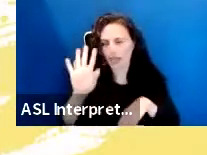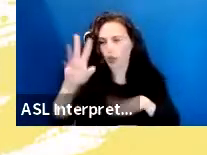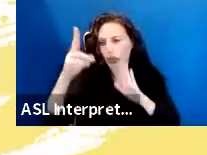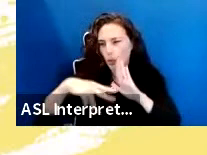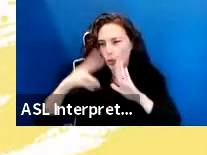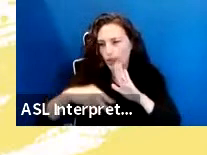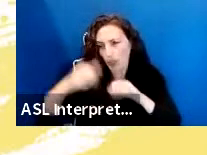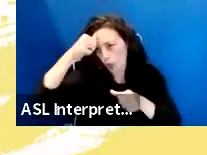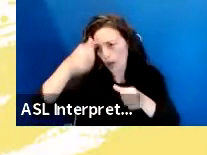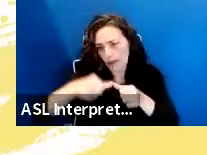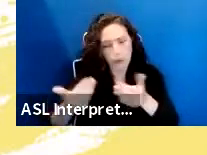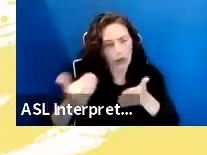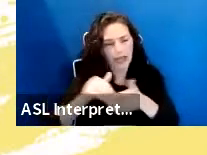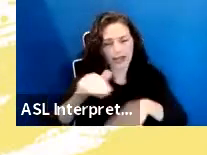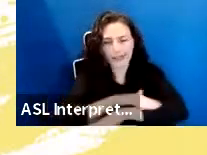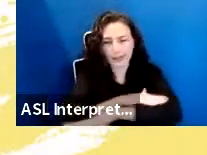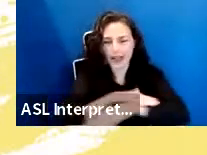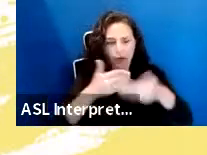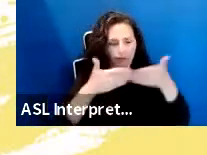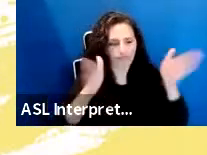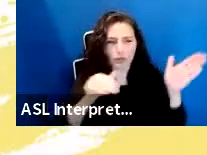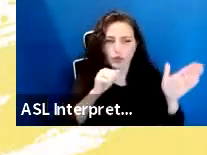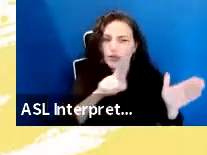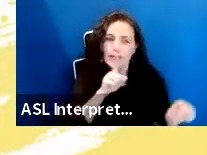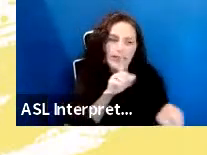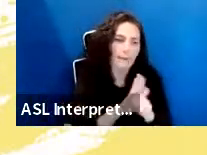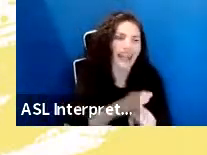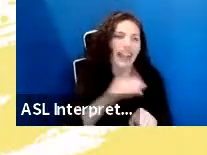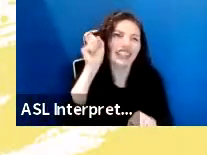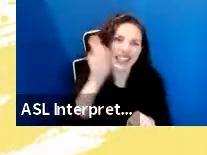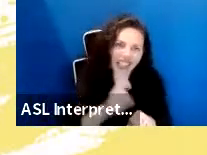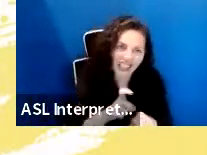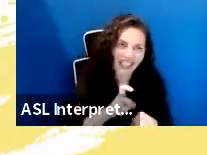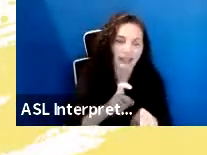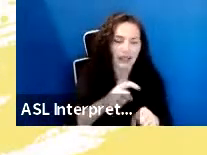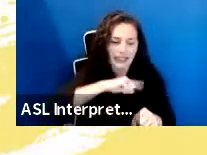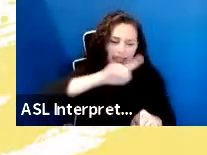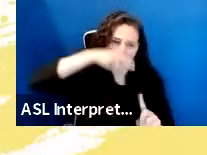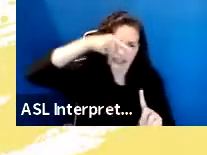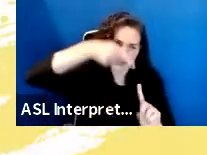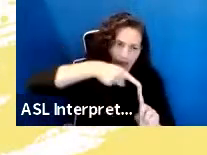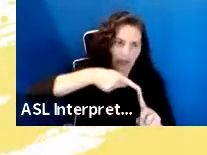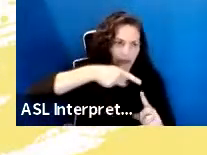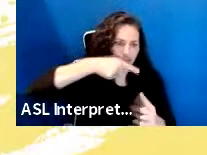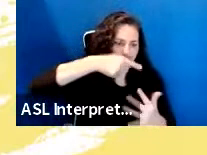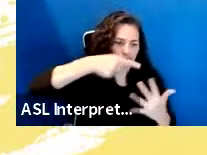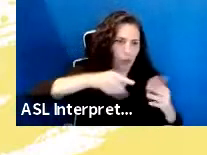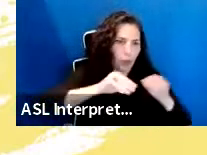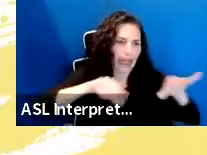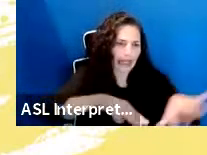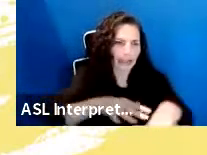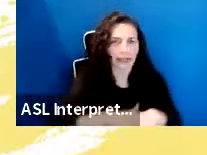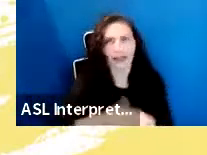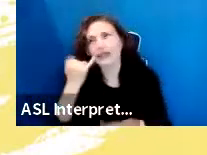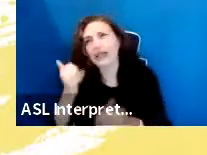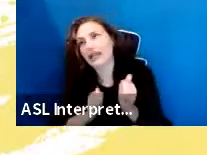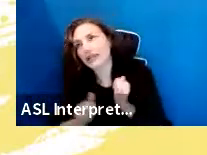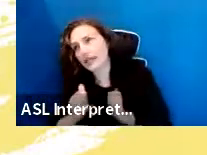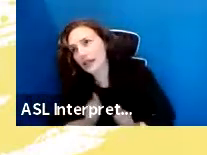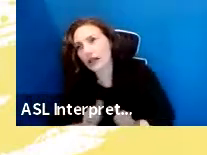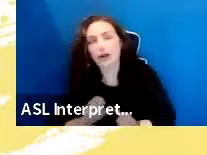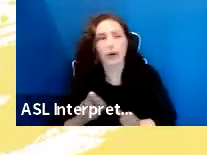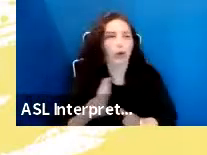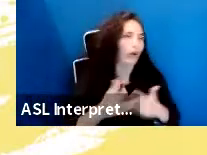platform agnostic. You don't have to commit to telling the union whether you are intended for a theatrical release, if you are an